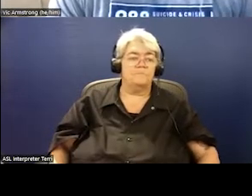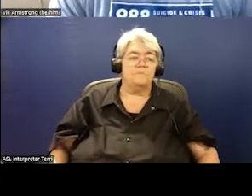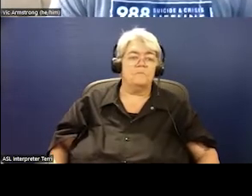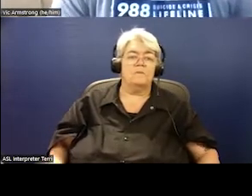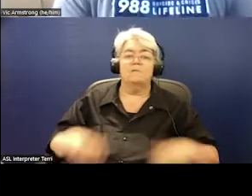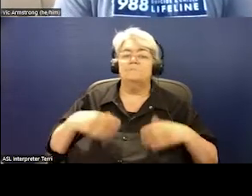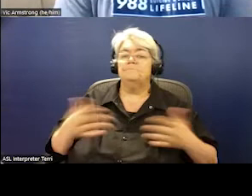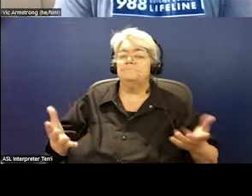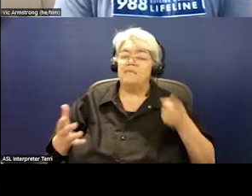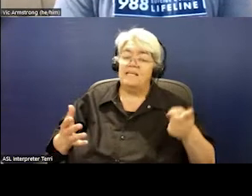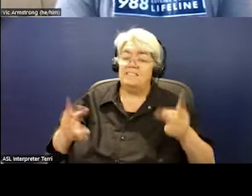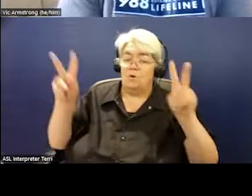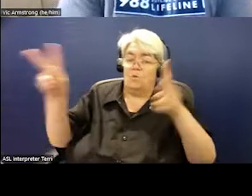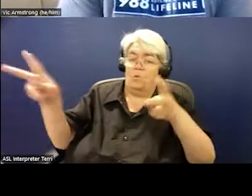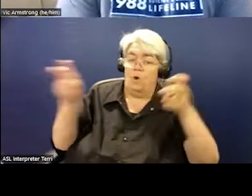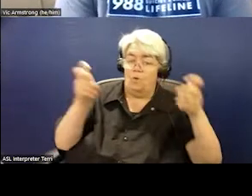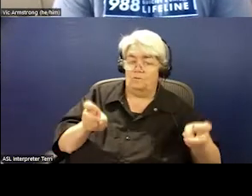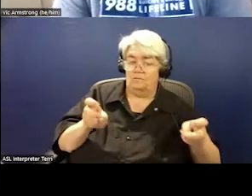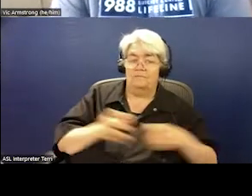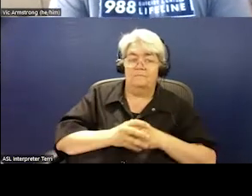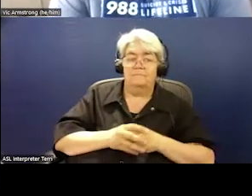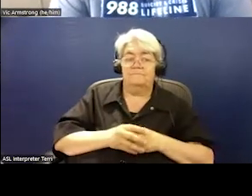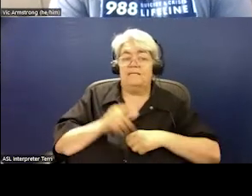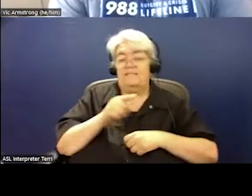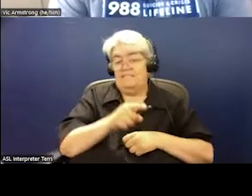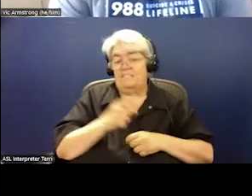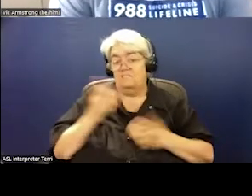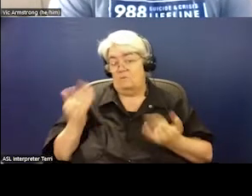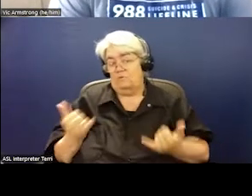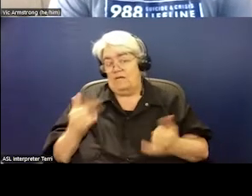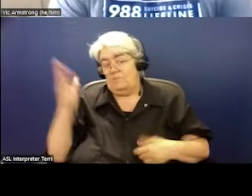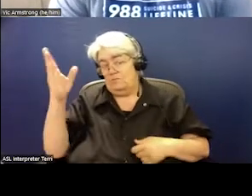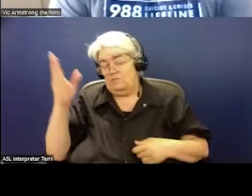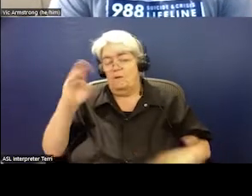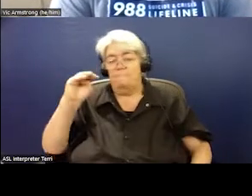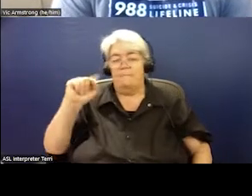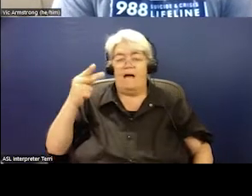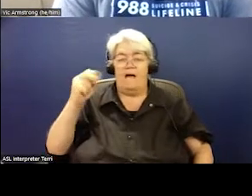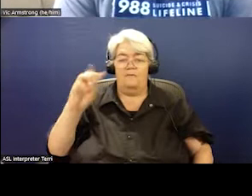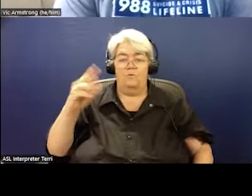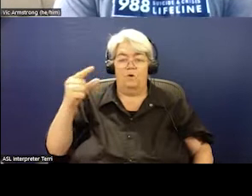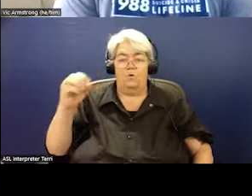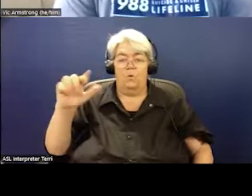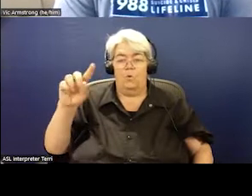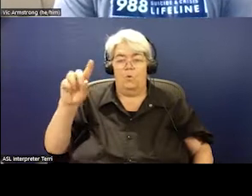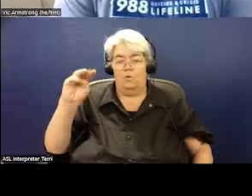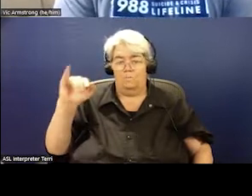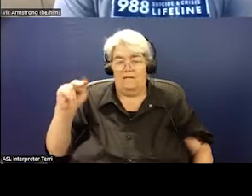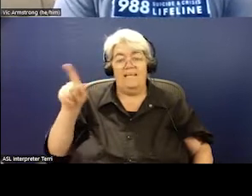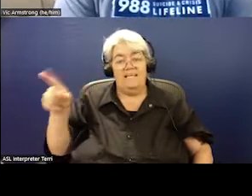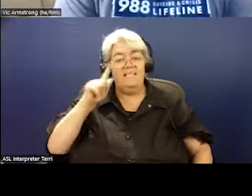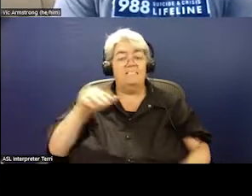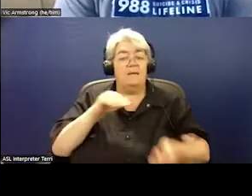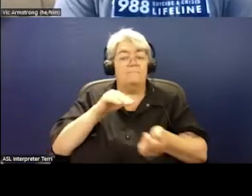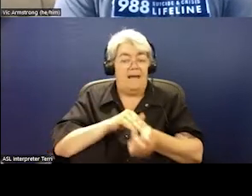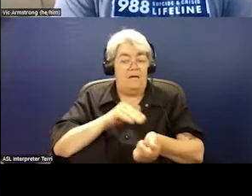Here you see a quote from today's featured presenter, Matthew Goldman. Matthew is the medical director for